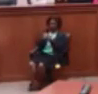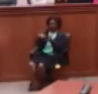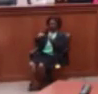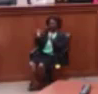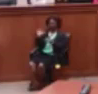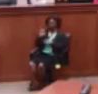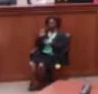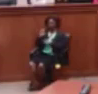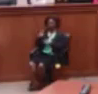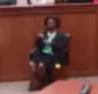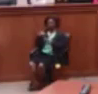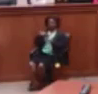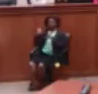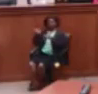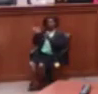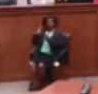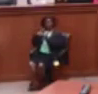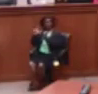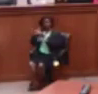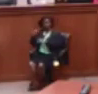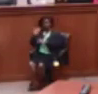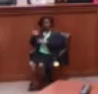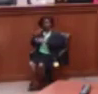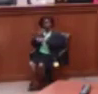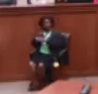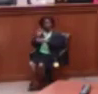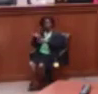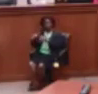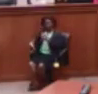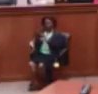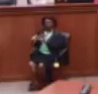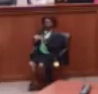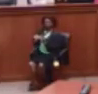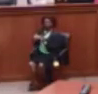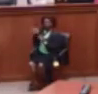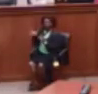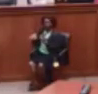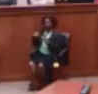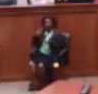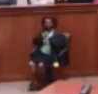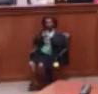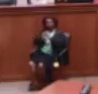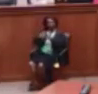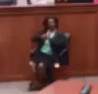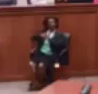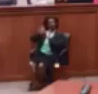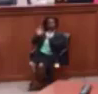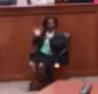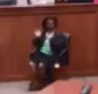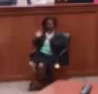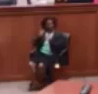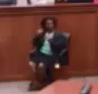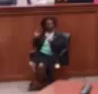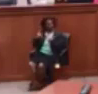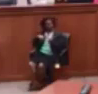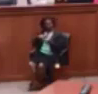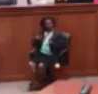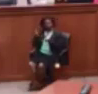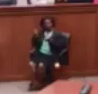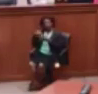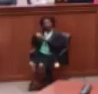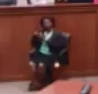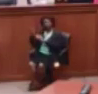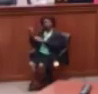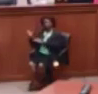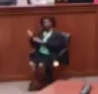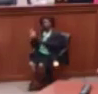Central Louisiana that they were using as a complementary credential the work key certificate. So what we have now proposed in the